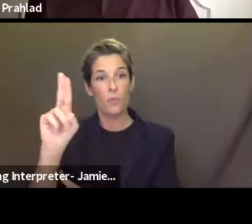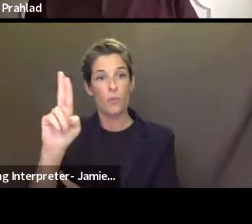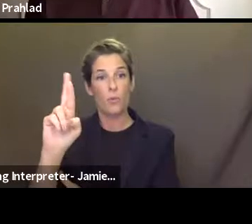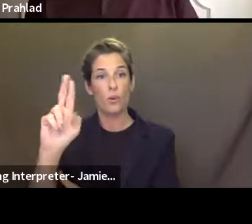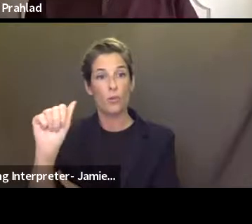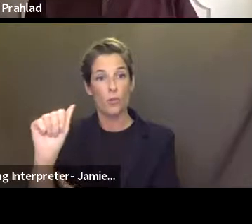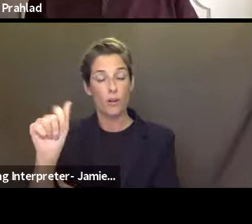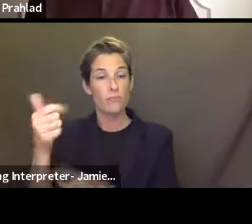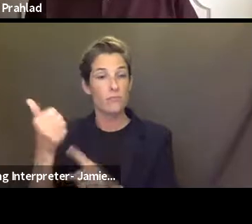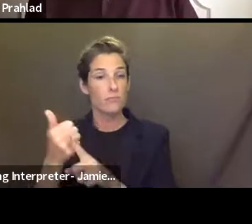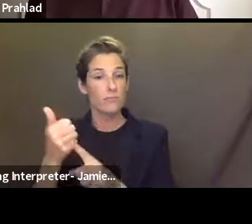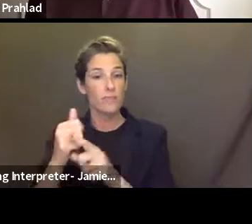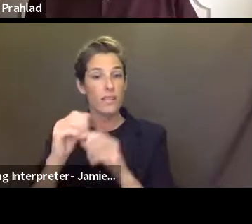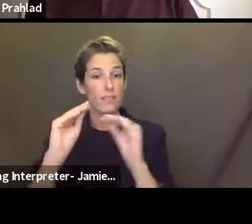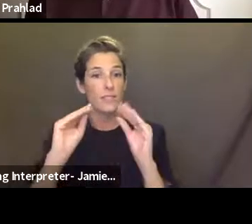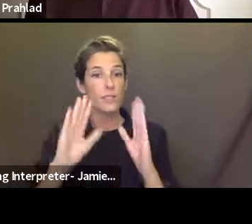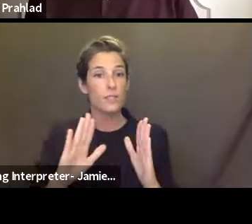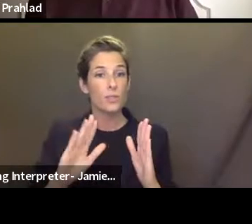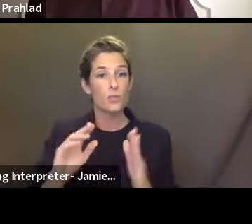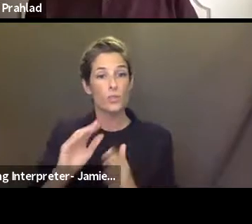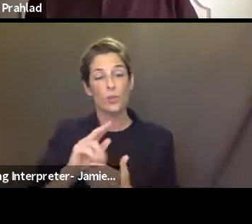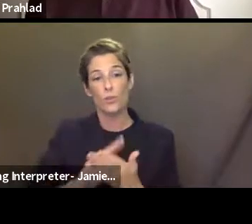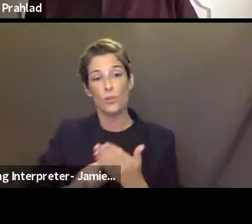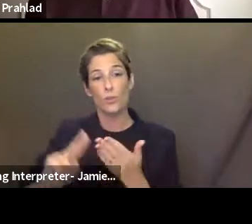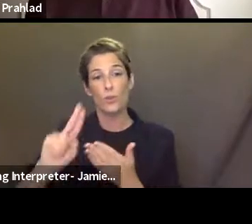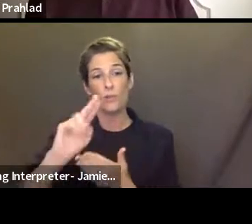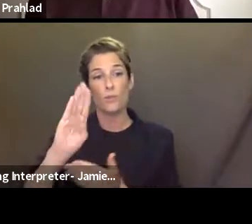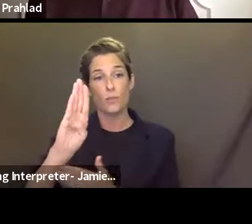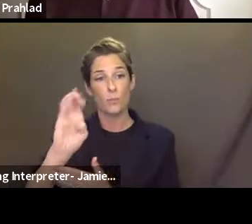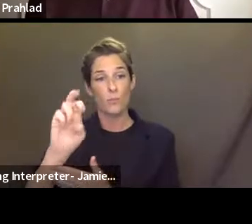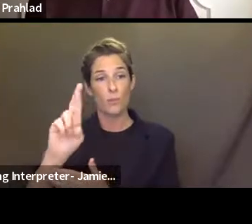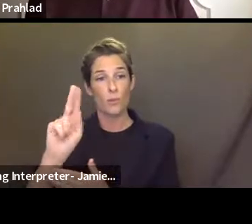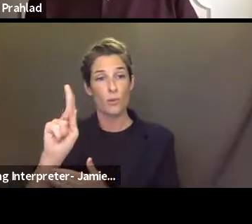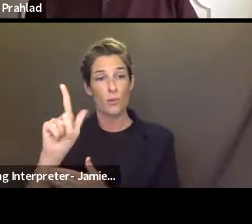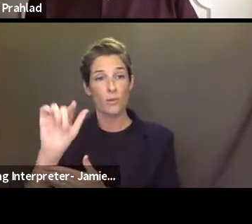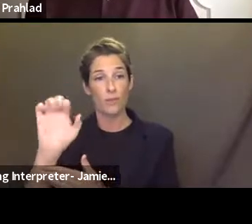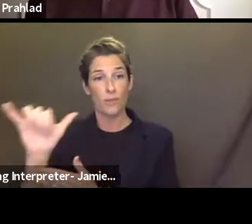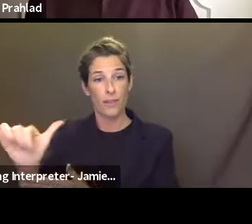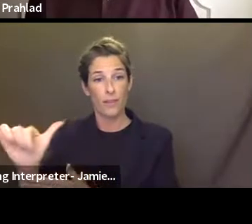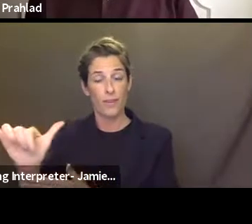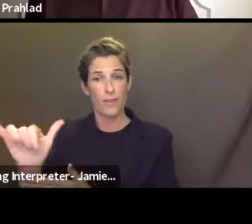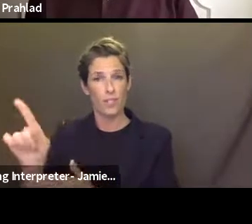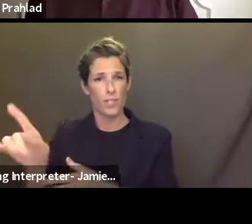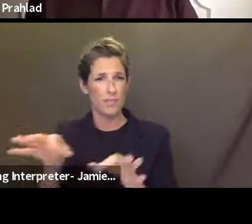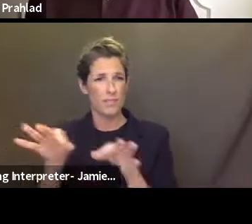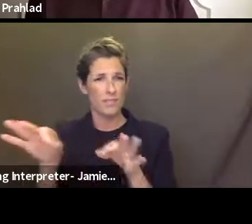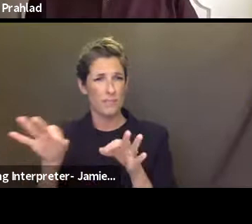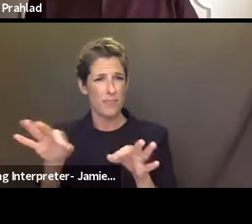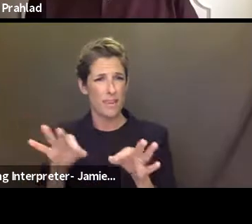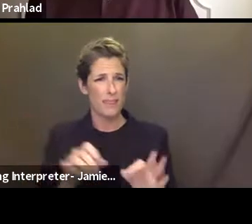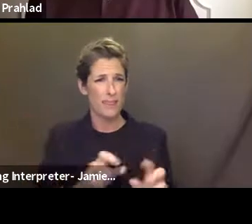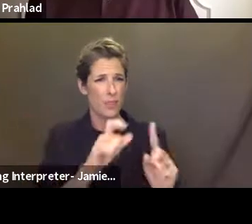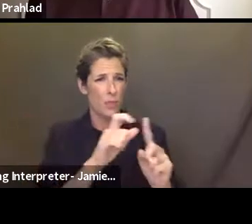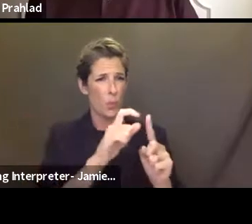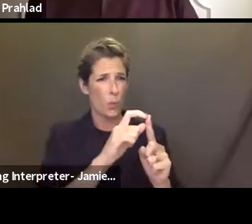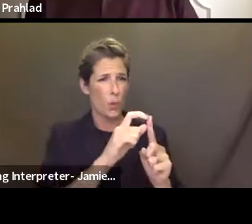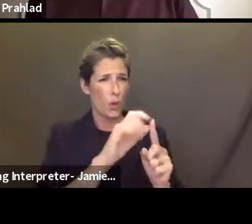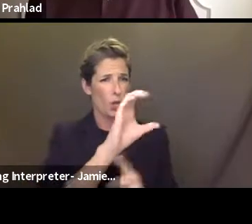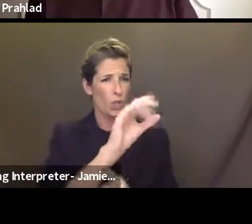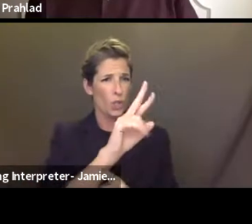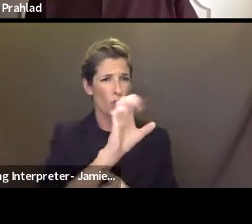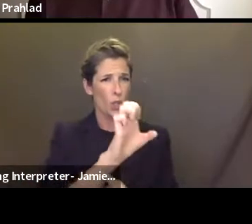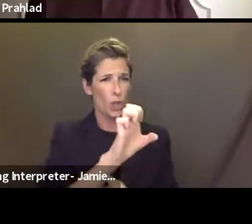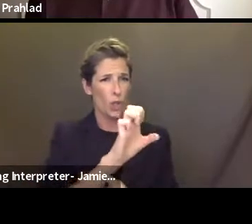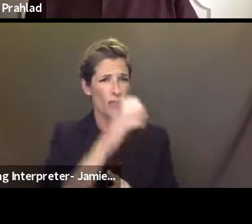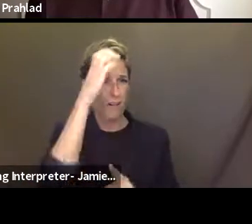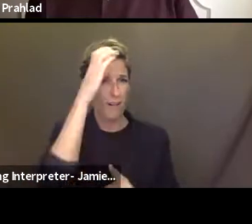speak about the way in which the idea of cure is often wholly irrelevant to someone's